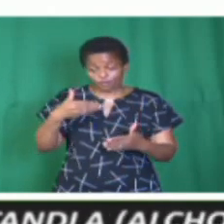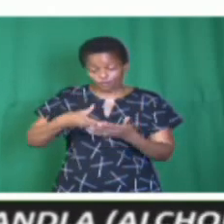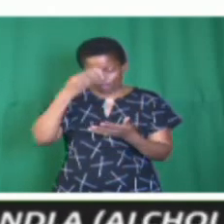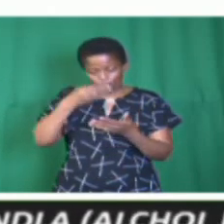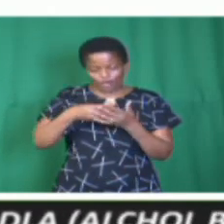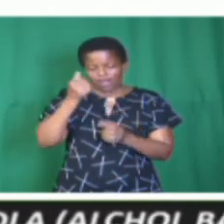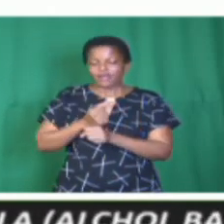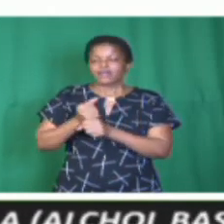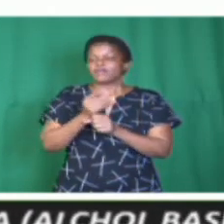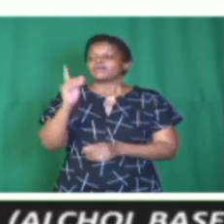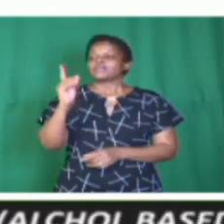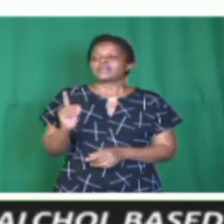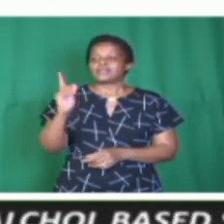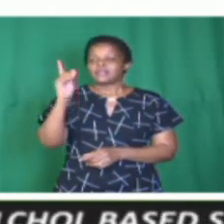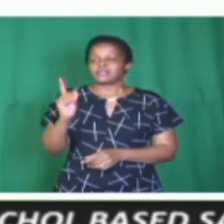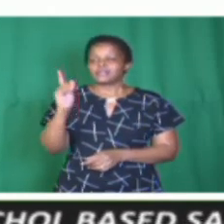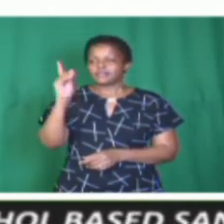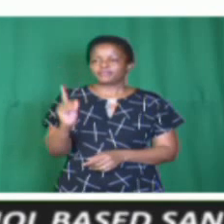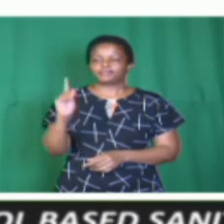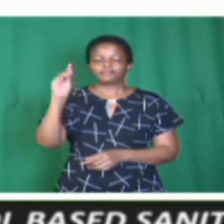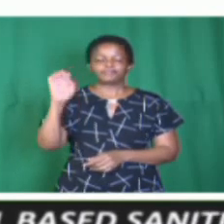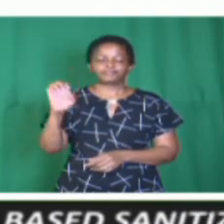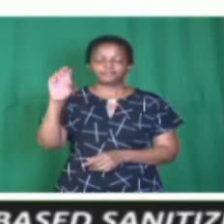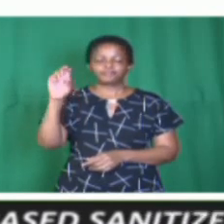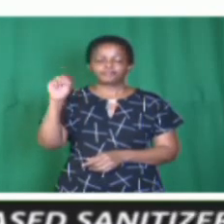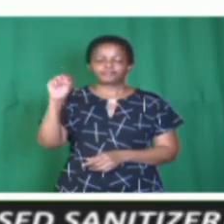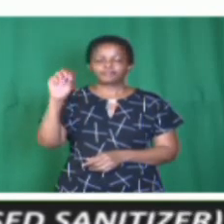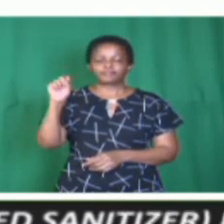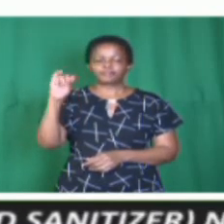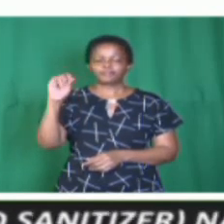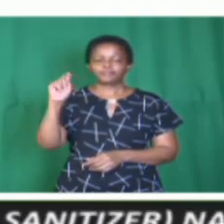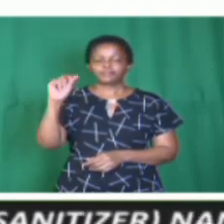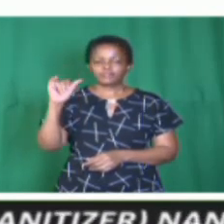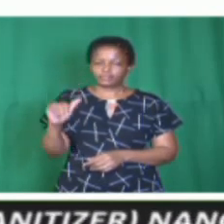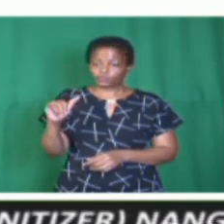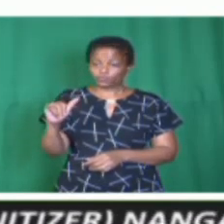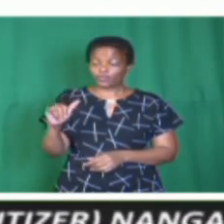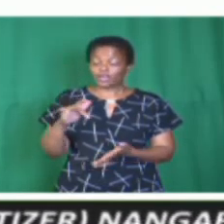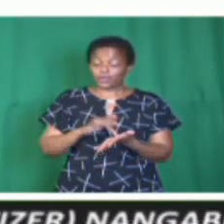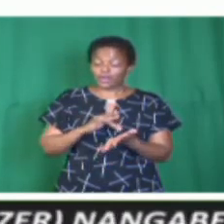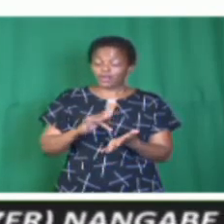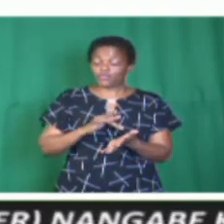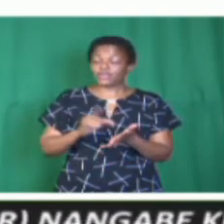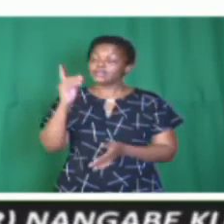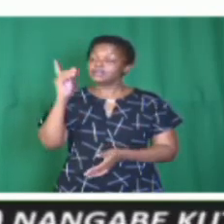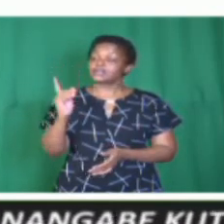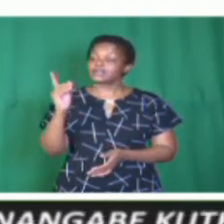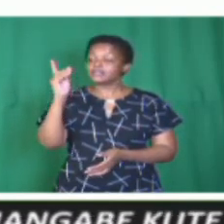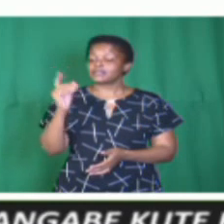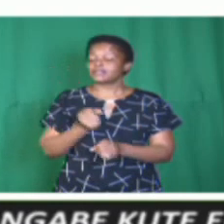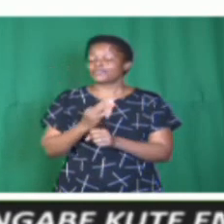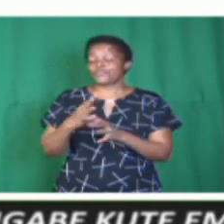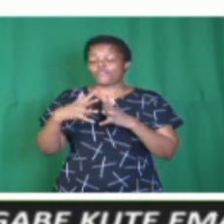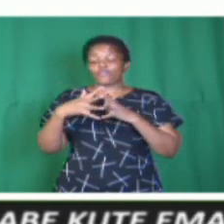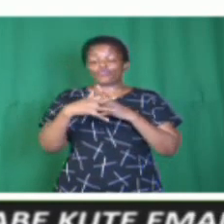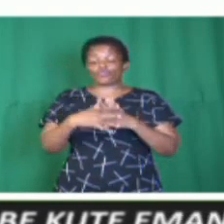grade 6. Grade 6 science, we learned about density. We calculated the density of a solid. We also